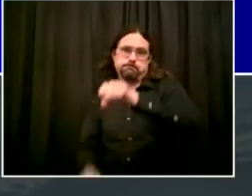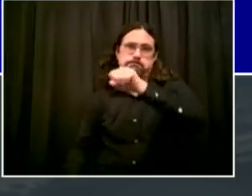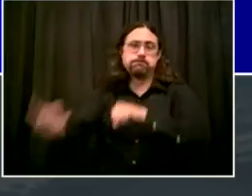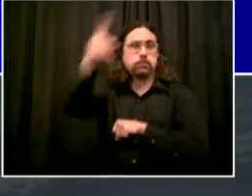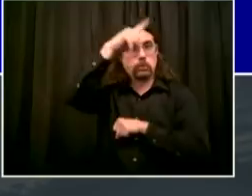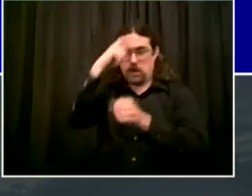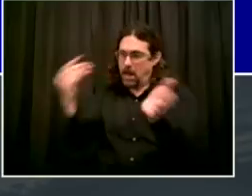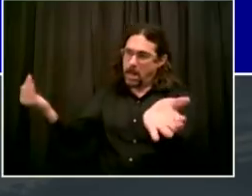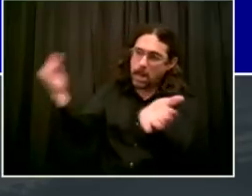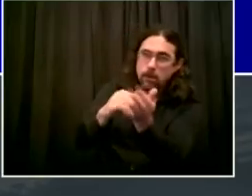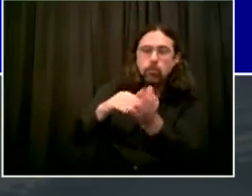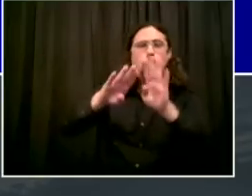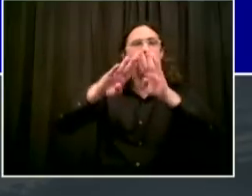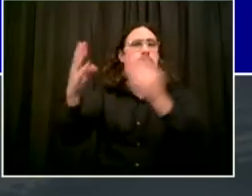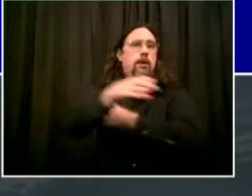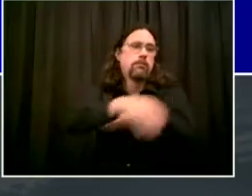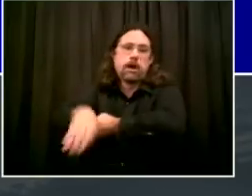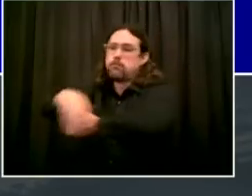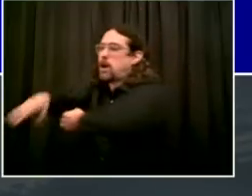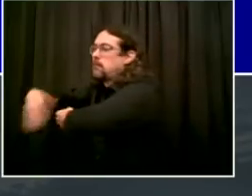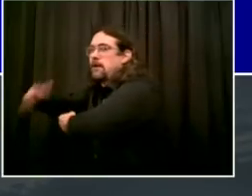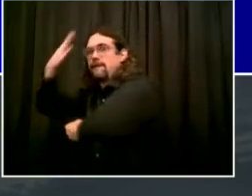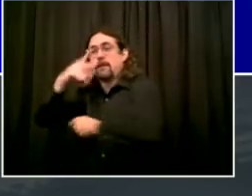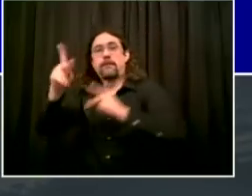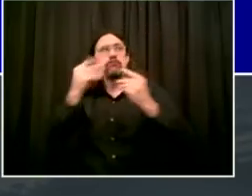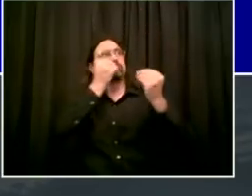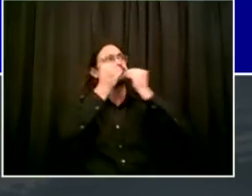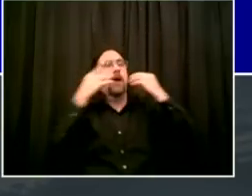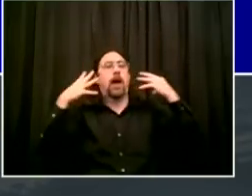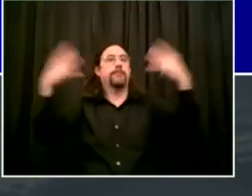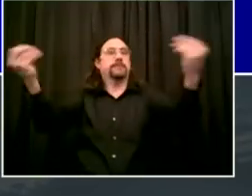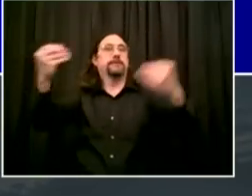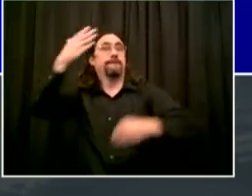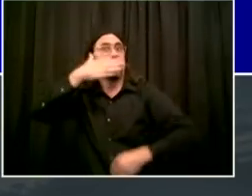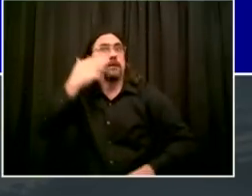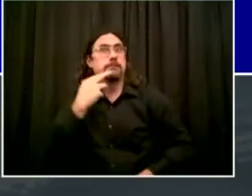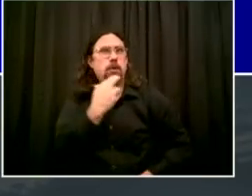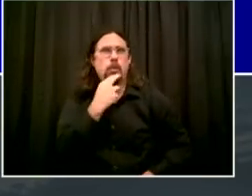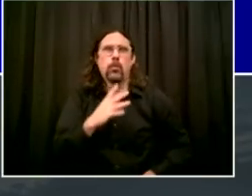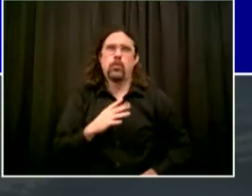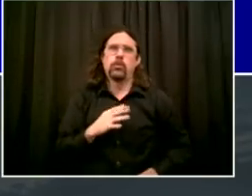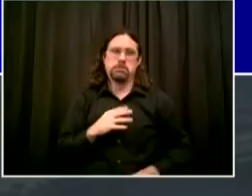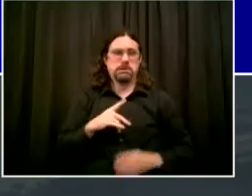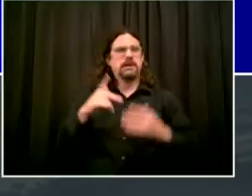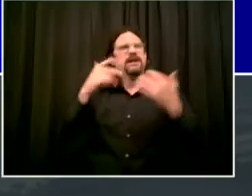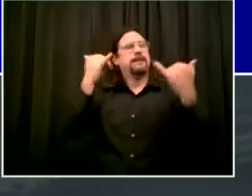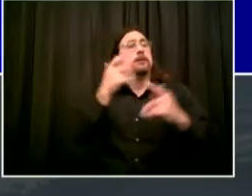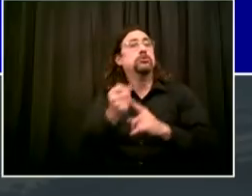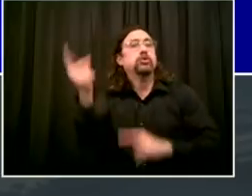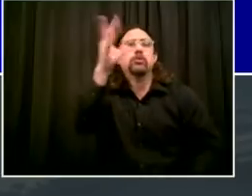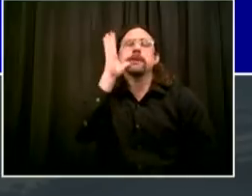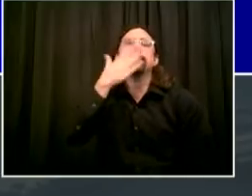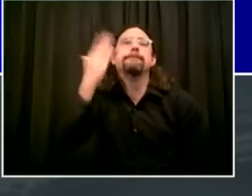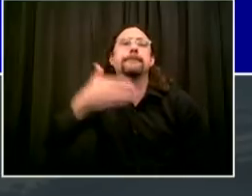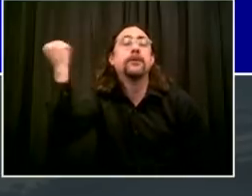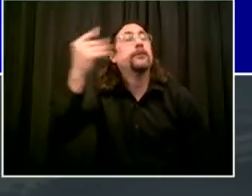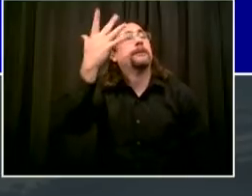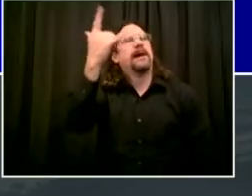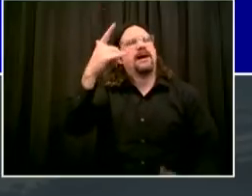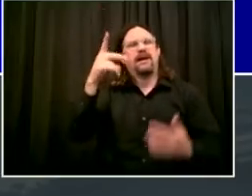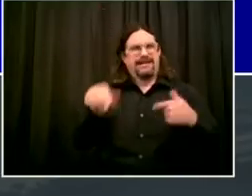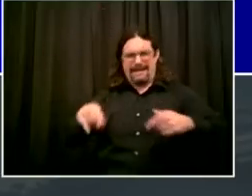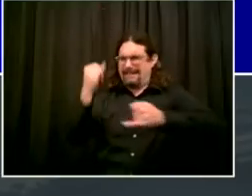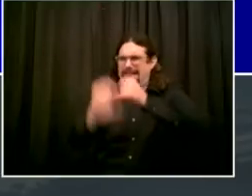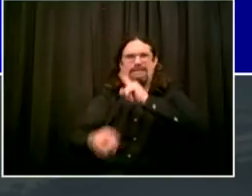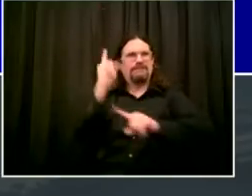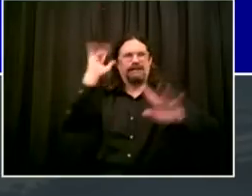work in the restaurants to know that whatever else we have to weather, we have seen that this experiment worked. So expect